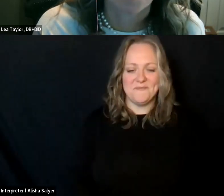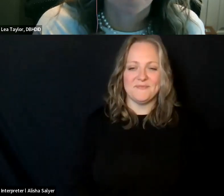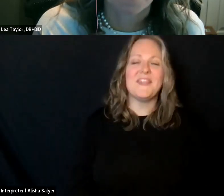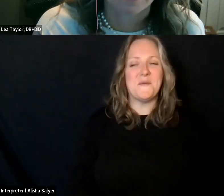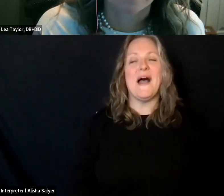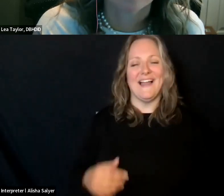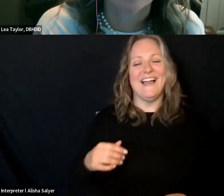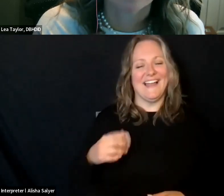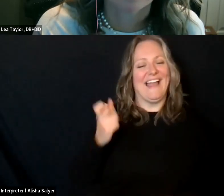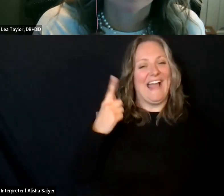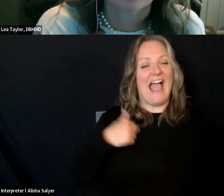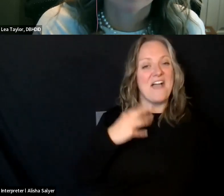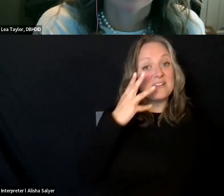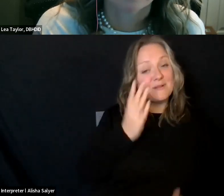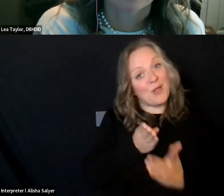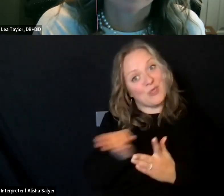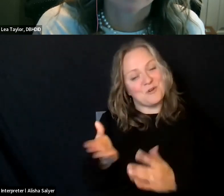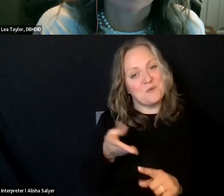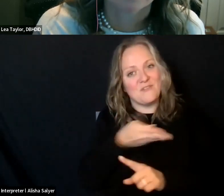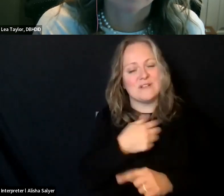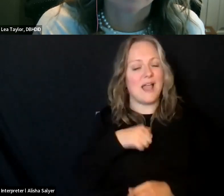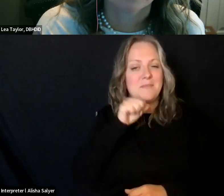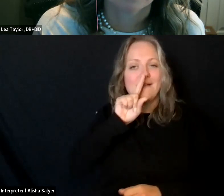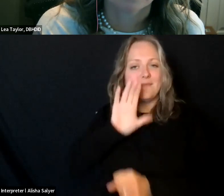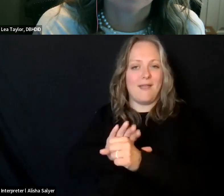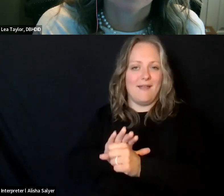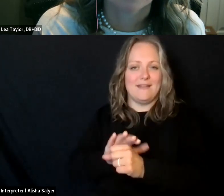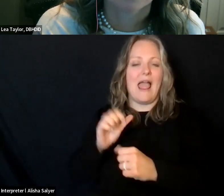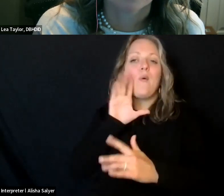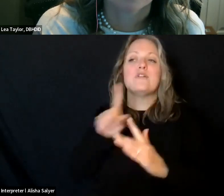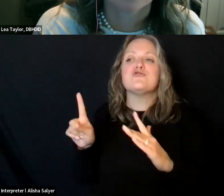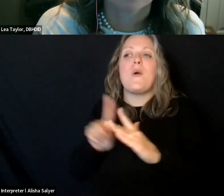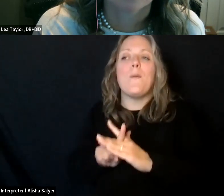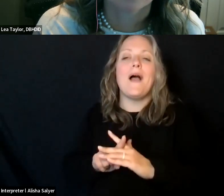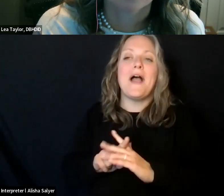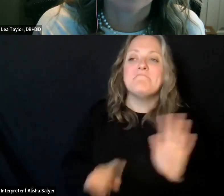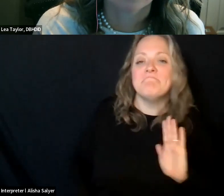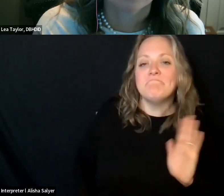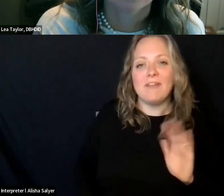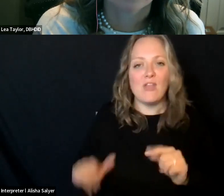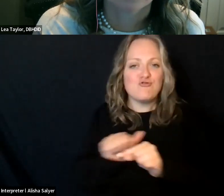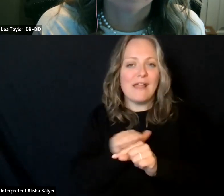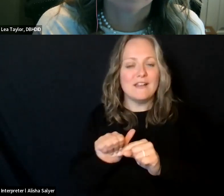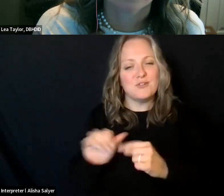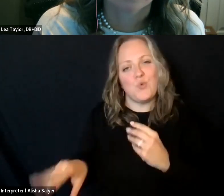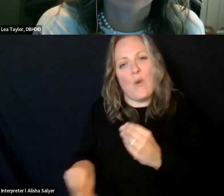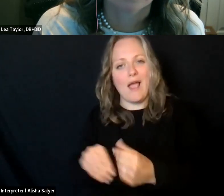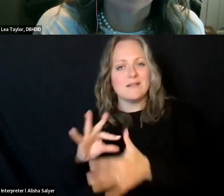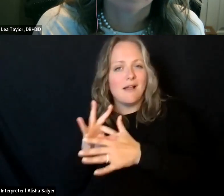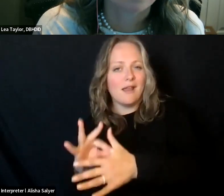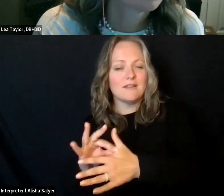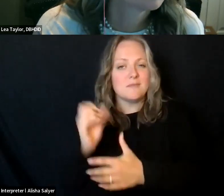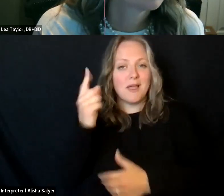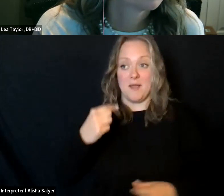through it before, I'm not committing to that spot. I will be a visitor at the training just to kind of help add context. So